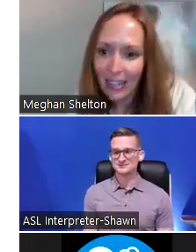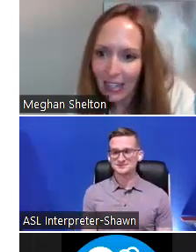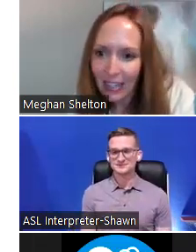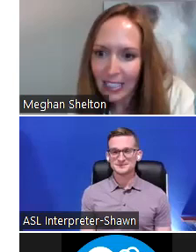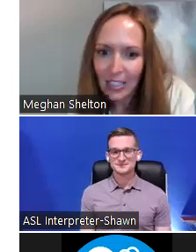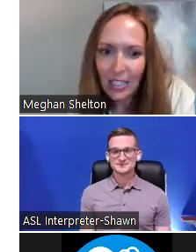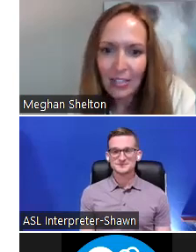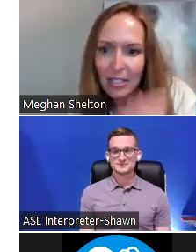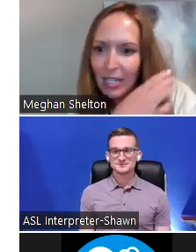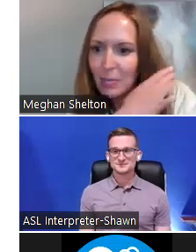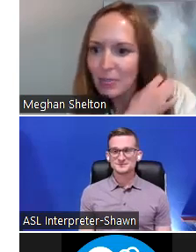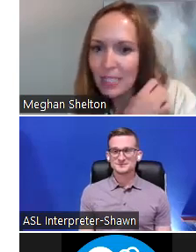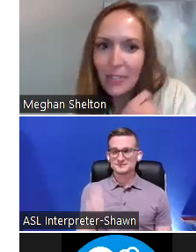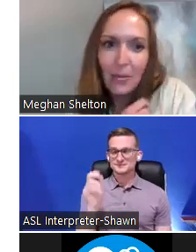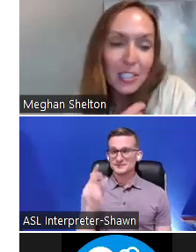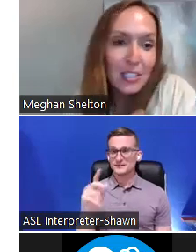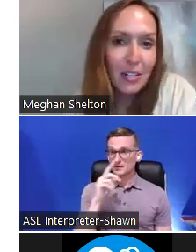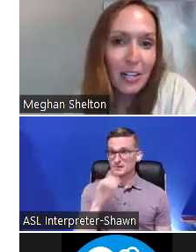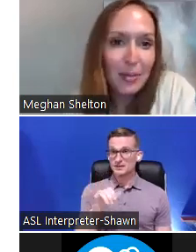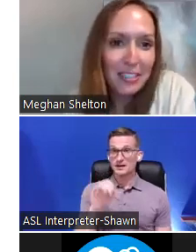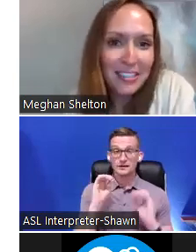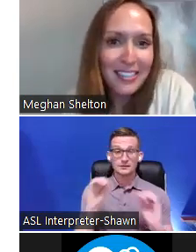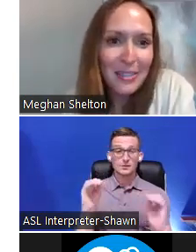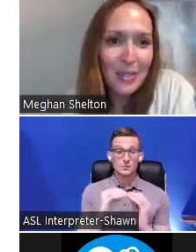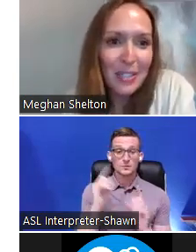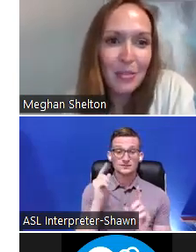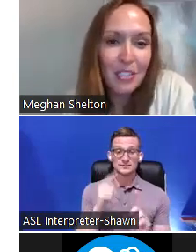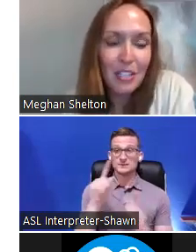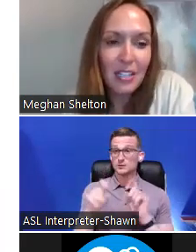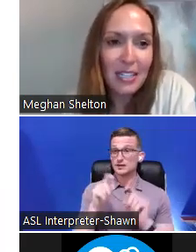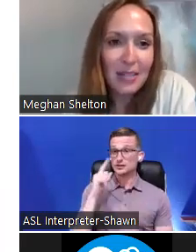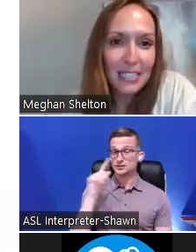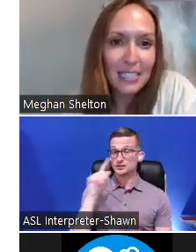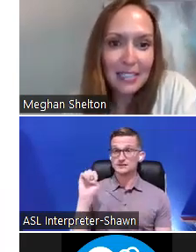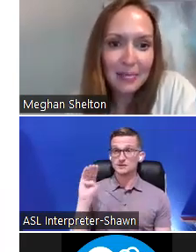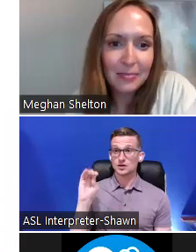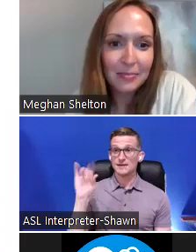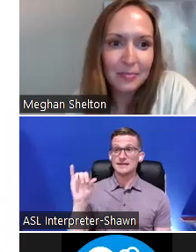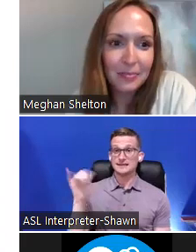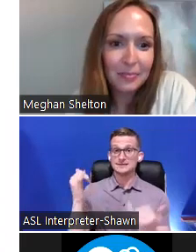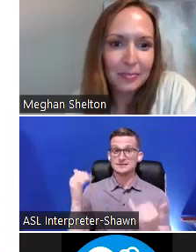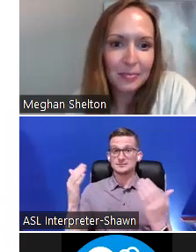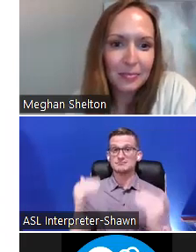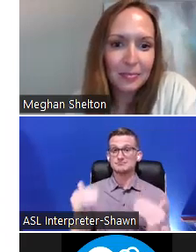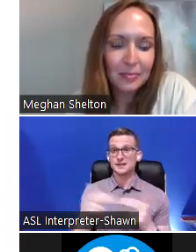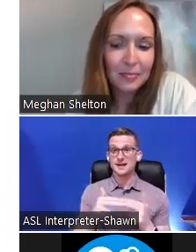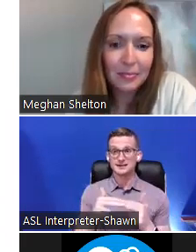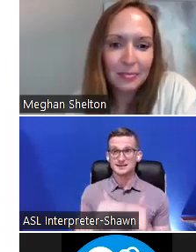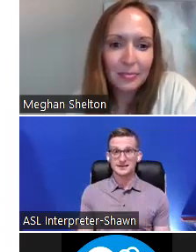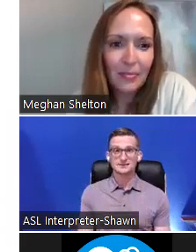Okay, it doesn't look like there's any more specific questions for Ebony, so we can move to the next slide, please.